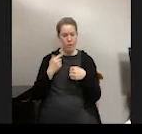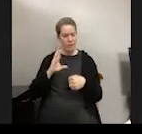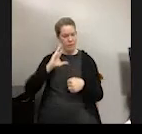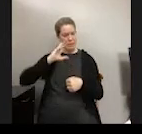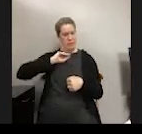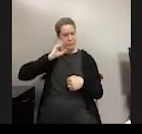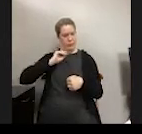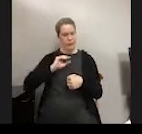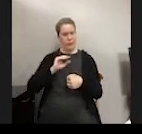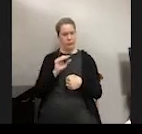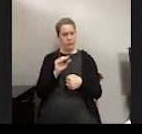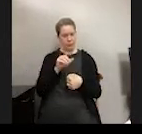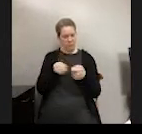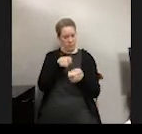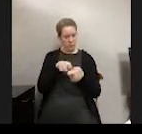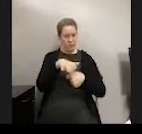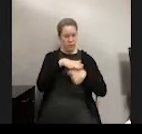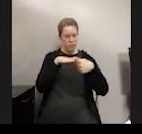important part of it.